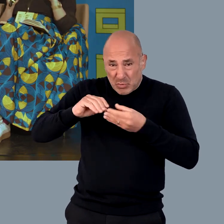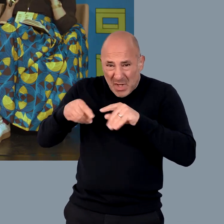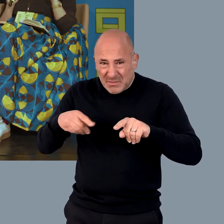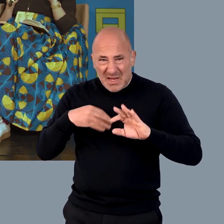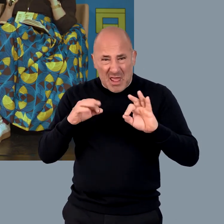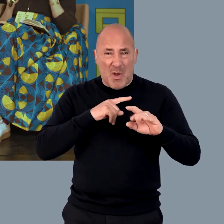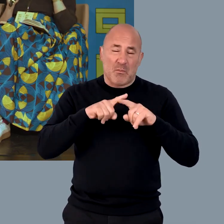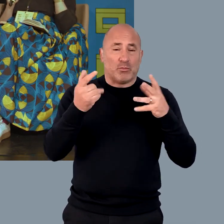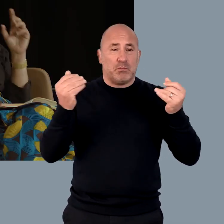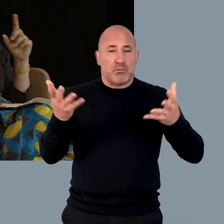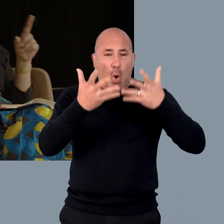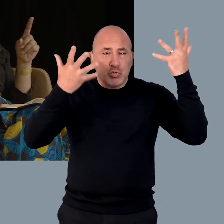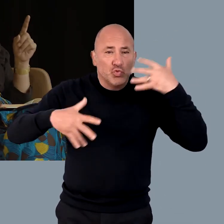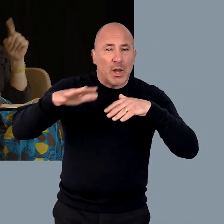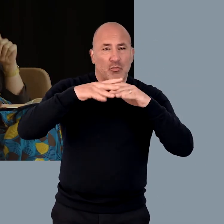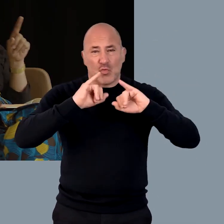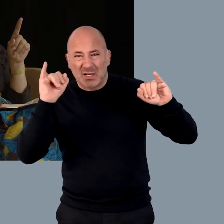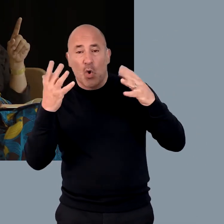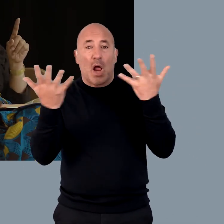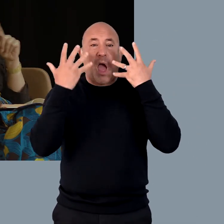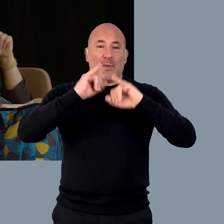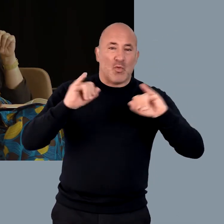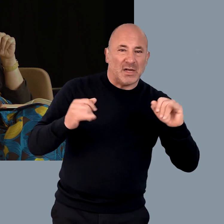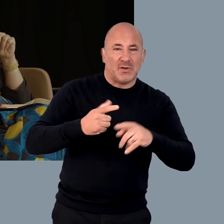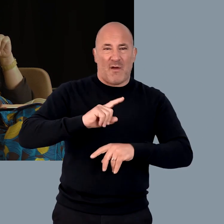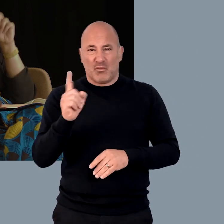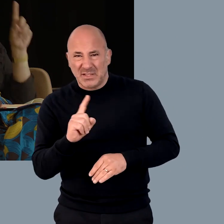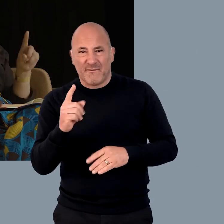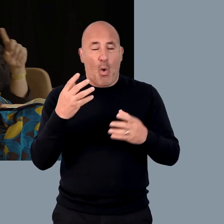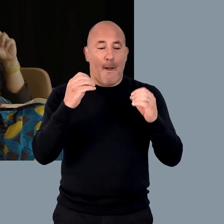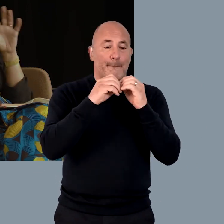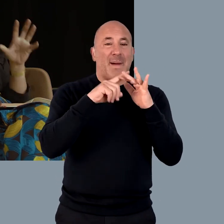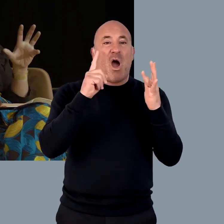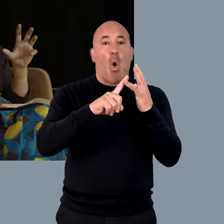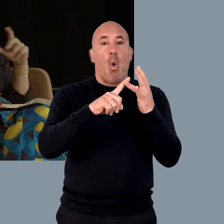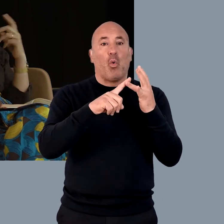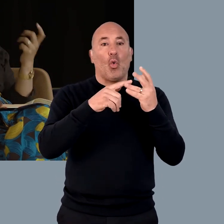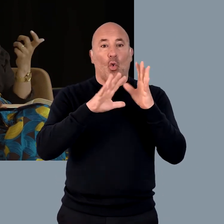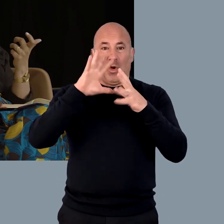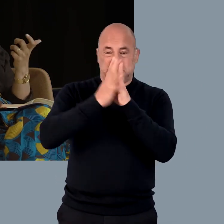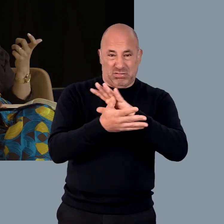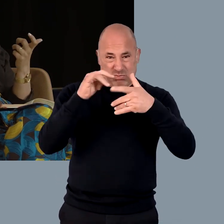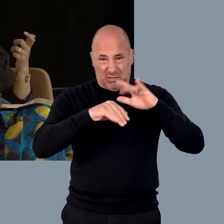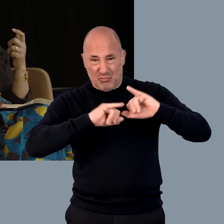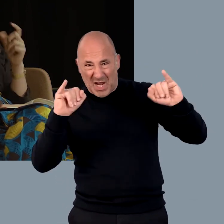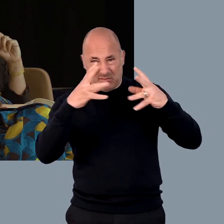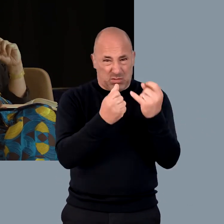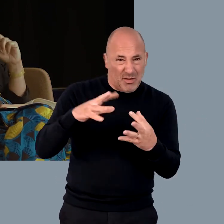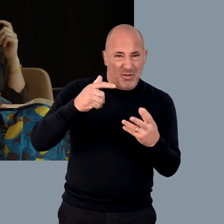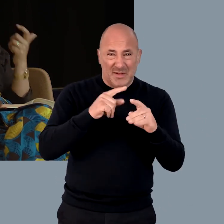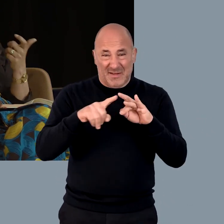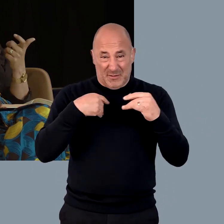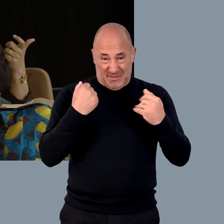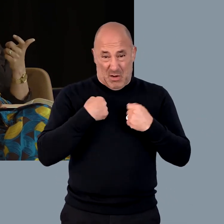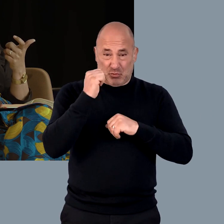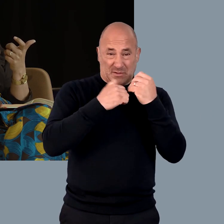call it, the biodiversity crisis, these are all kind of failures of our structures, our systems, and our decision making. So actually,